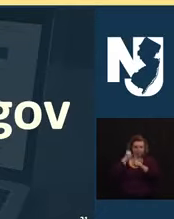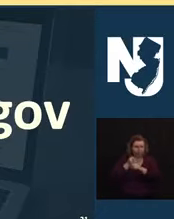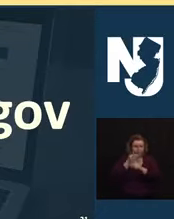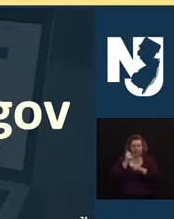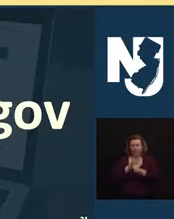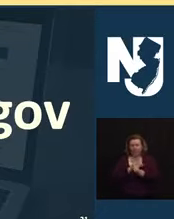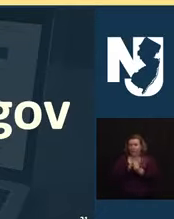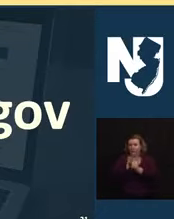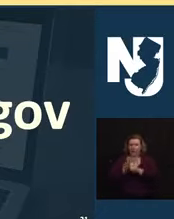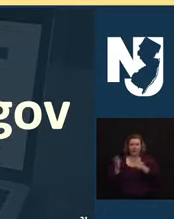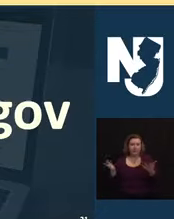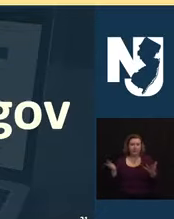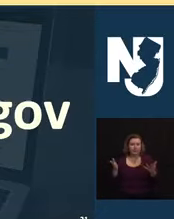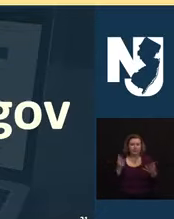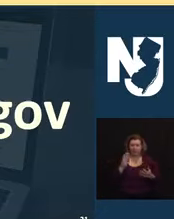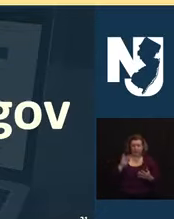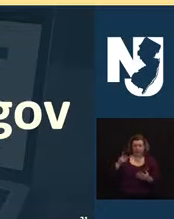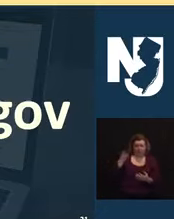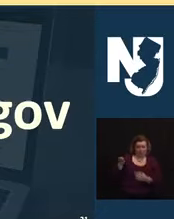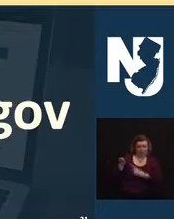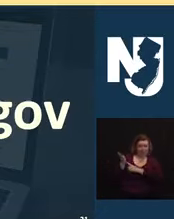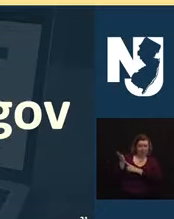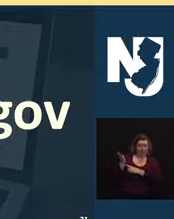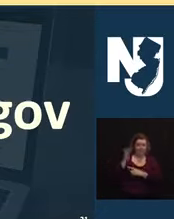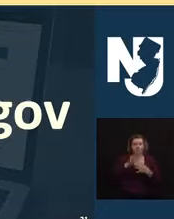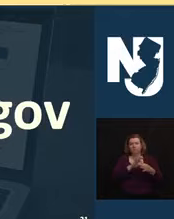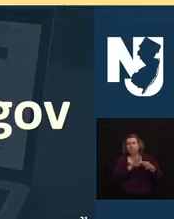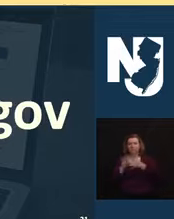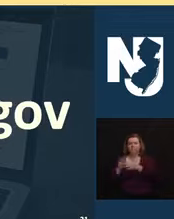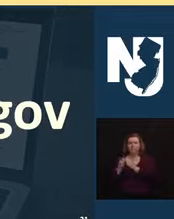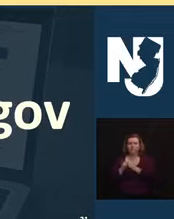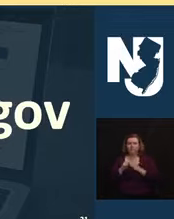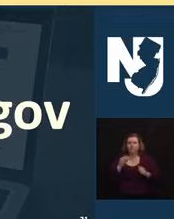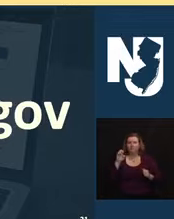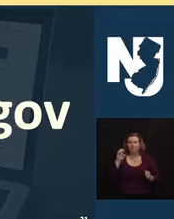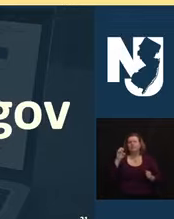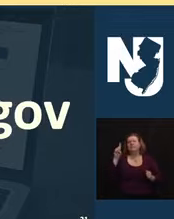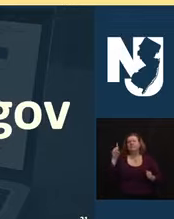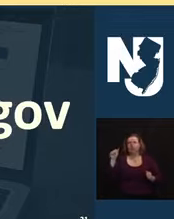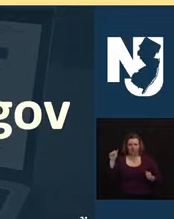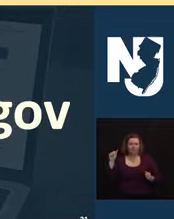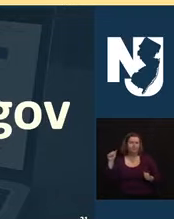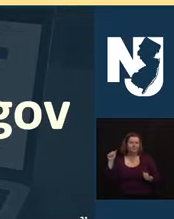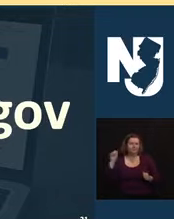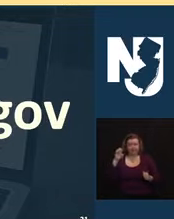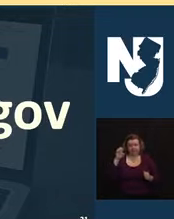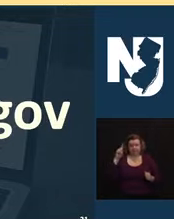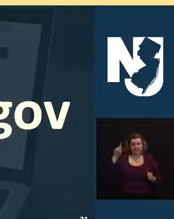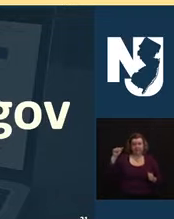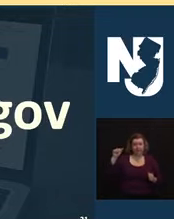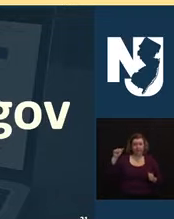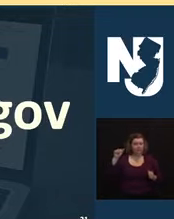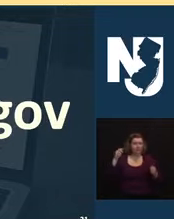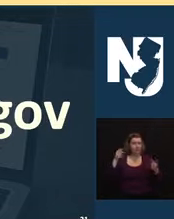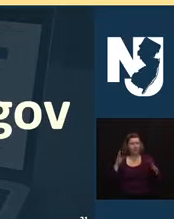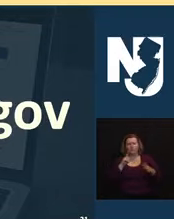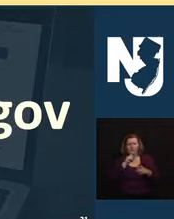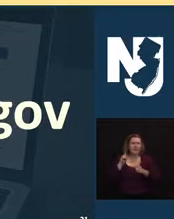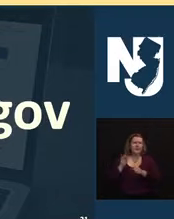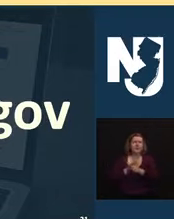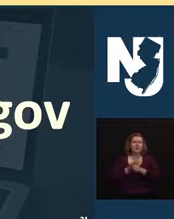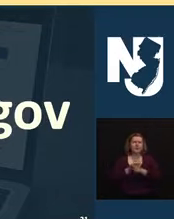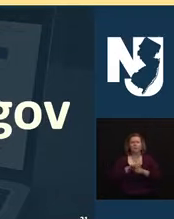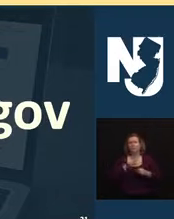This bill will further the tremendous work of the New Jersey Economic Development Authority, which has already committed hundreds of millions of dollars in